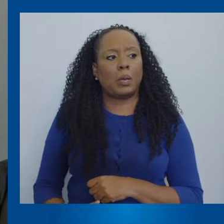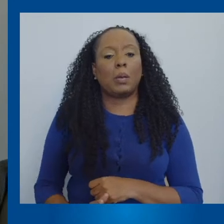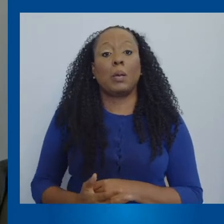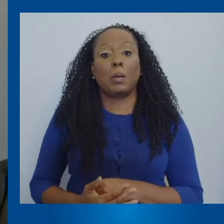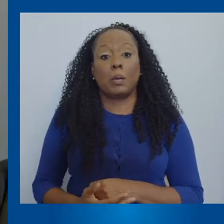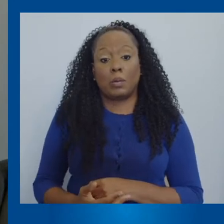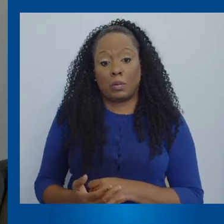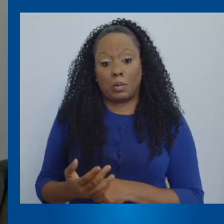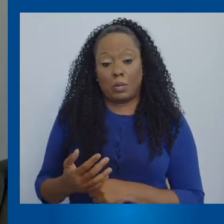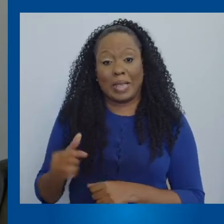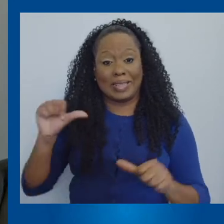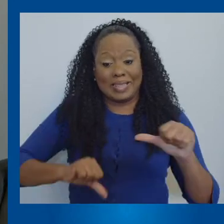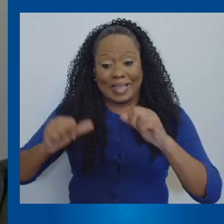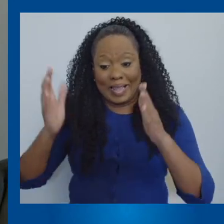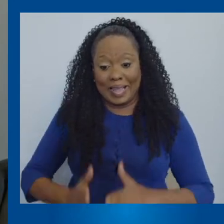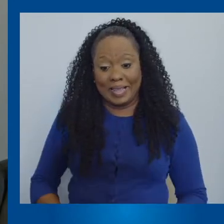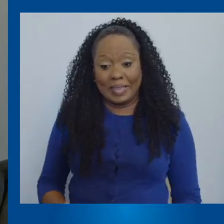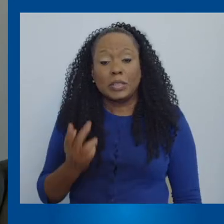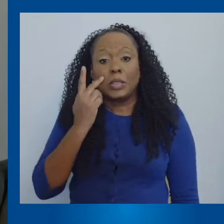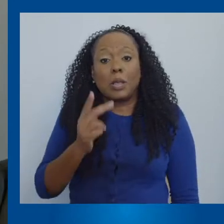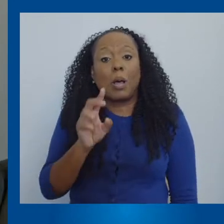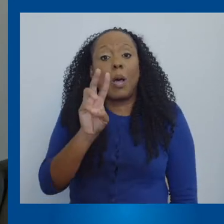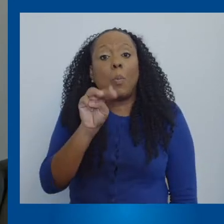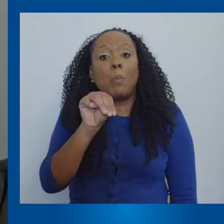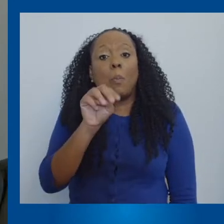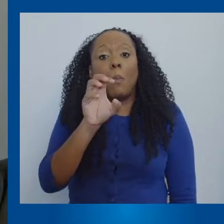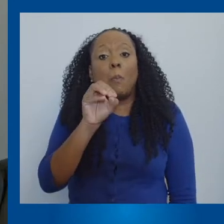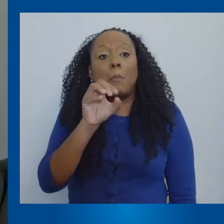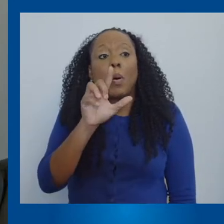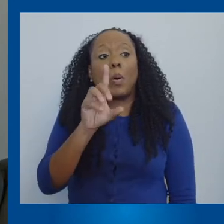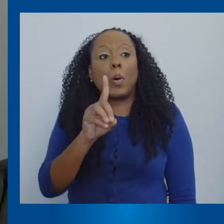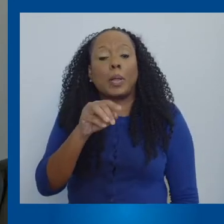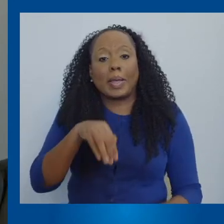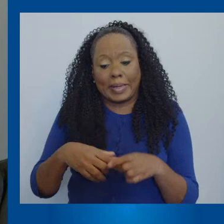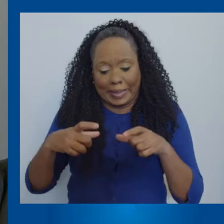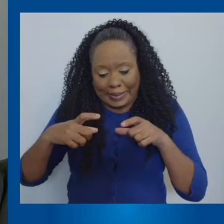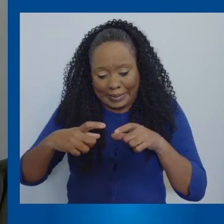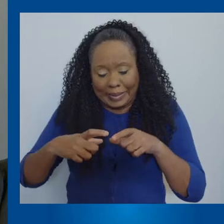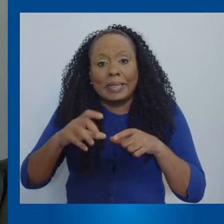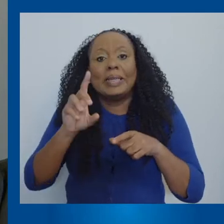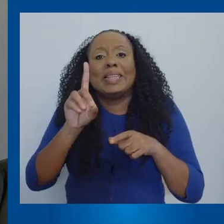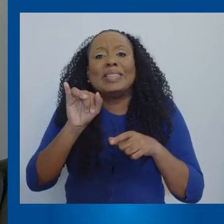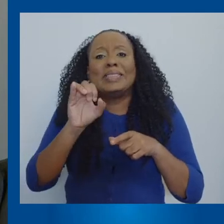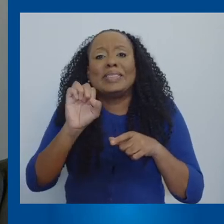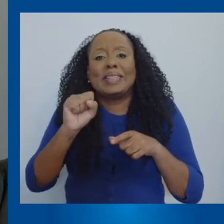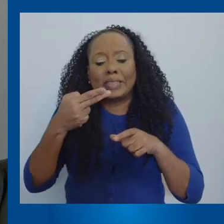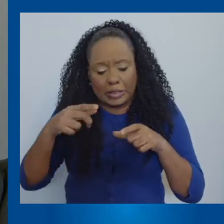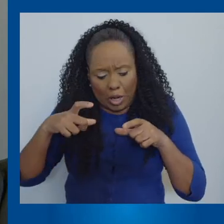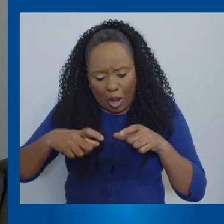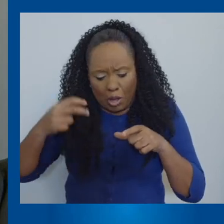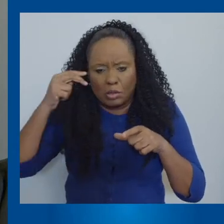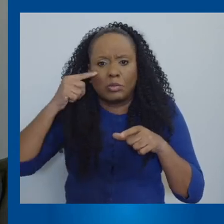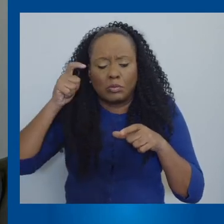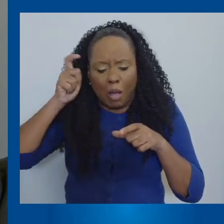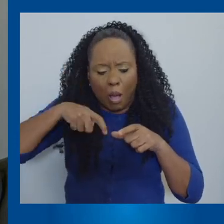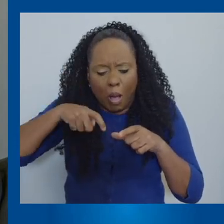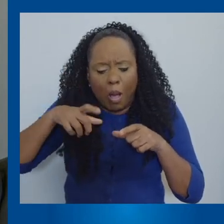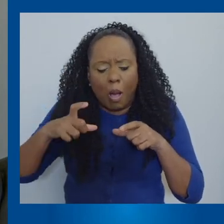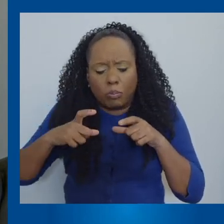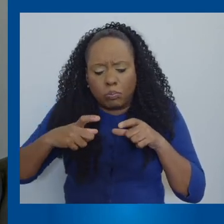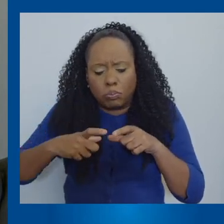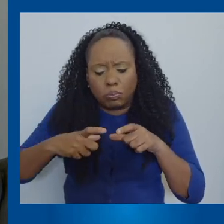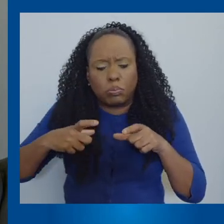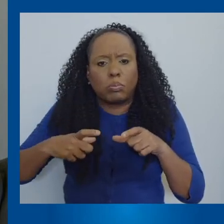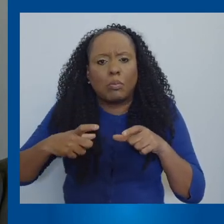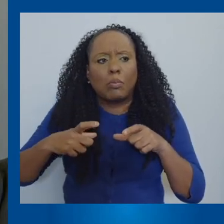dish of bacteria and had a spark of ingenuity that in fact led to decades of growing prosperity, food security